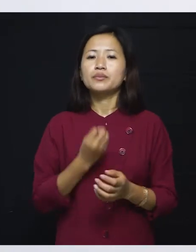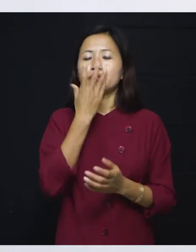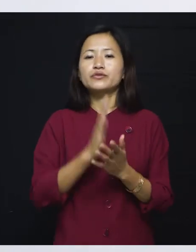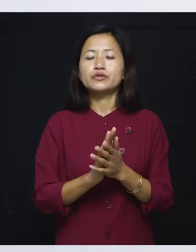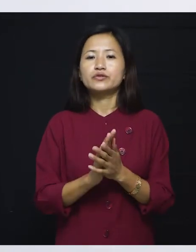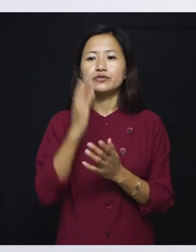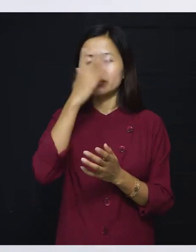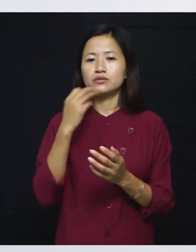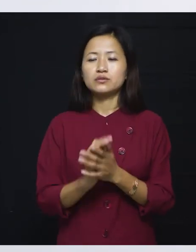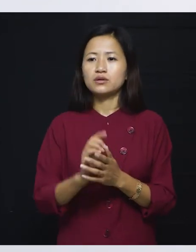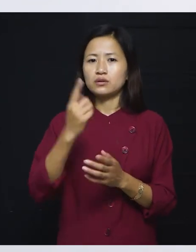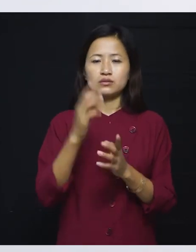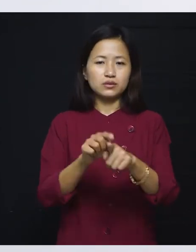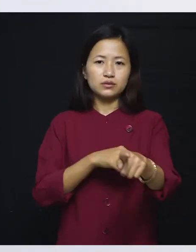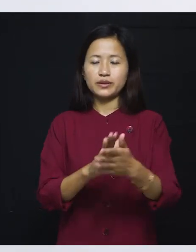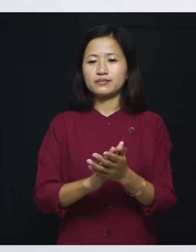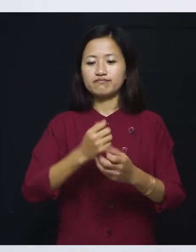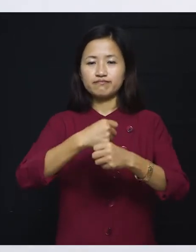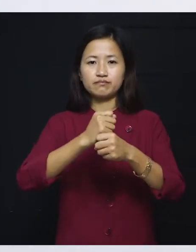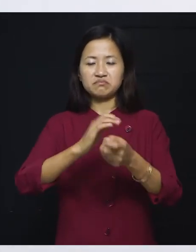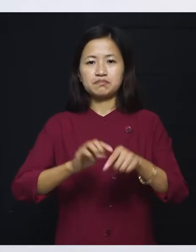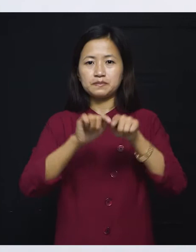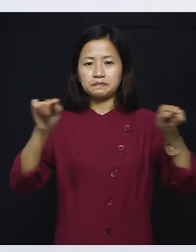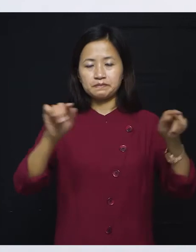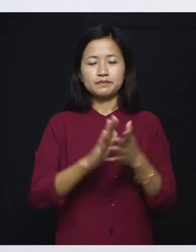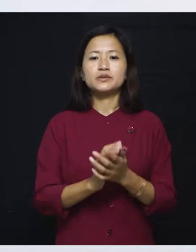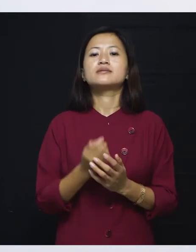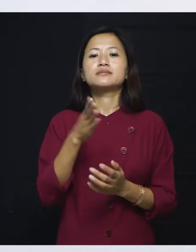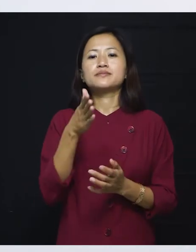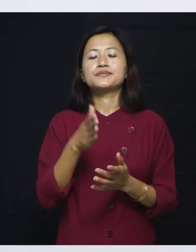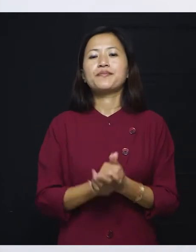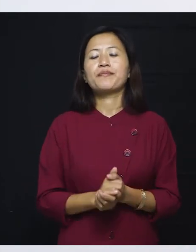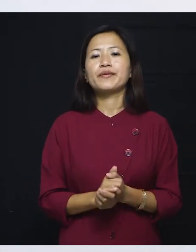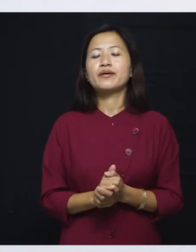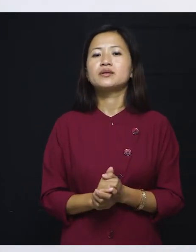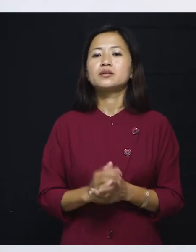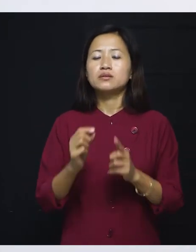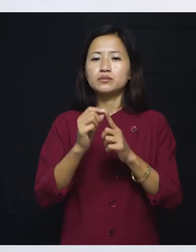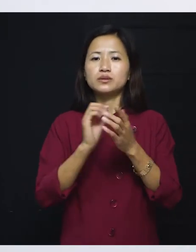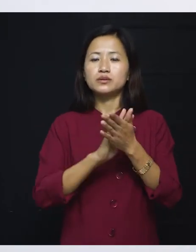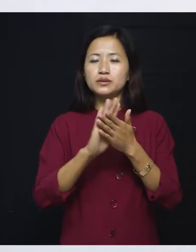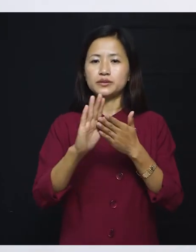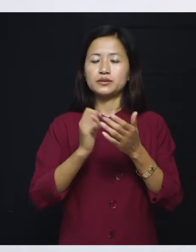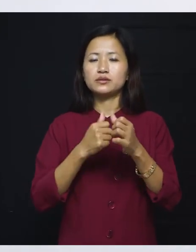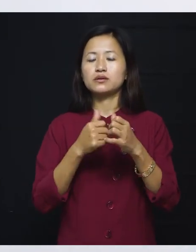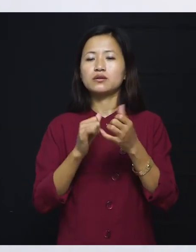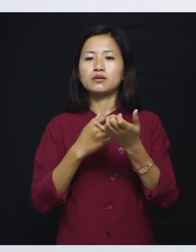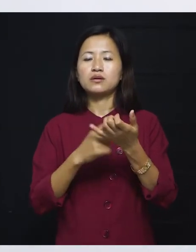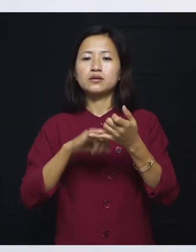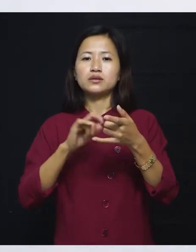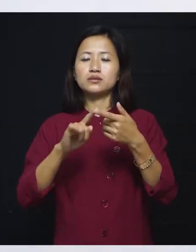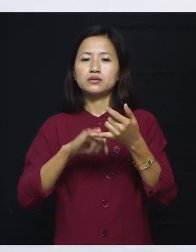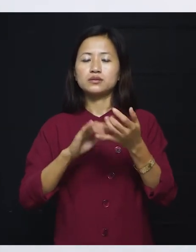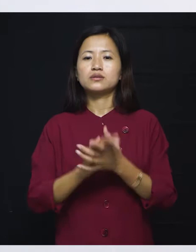cannot make sense on its own, and those kind of words are called as phrases, okay? And if